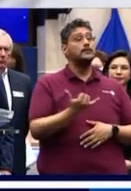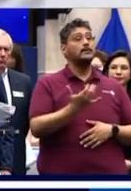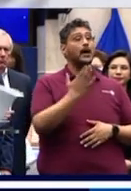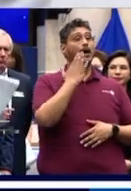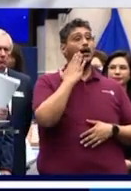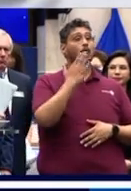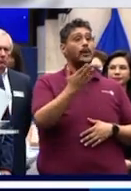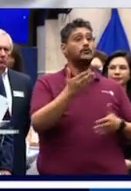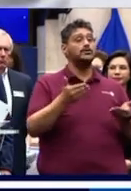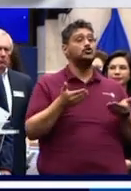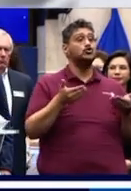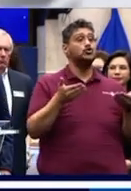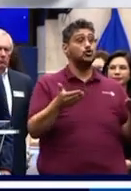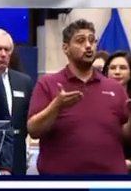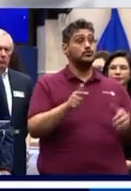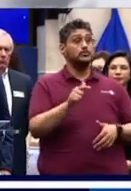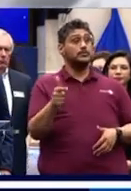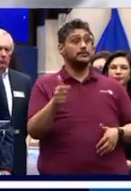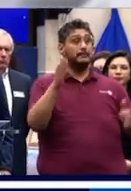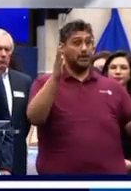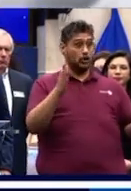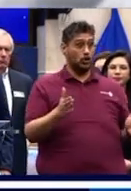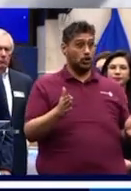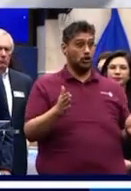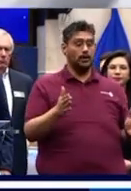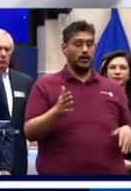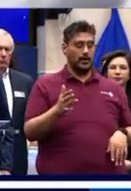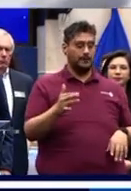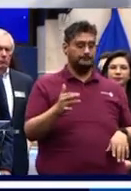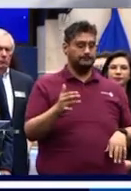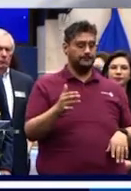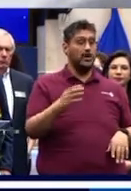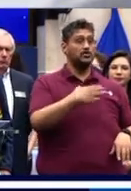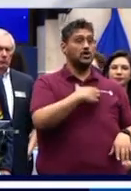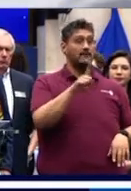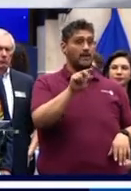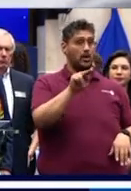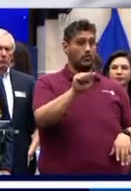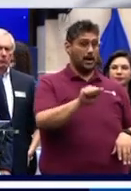ahead and introduce our next speaker, which is Sheriff Luna. Sir.